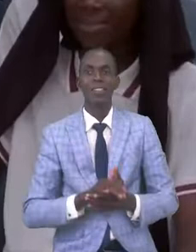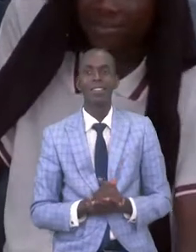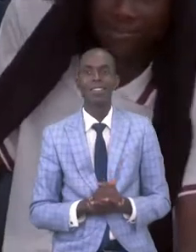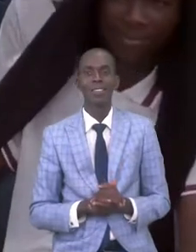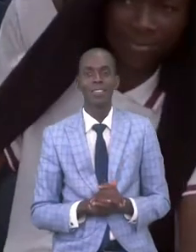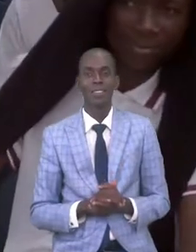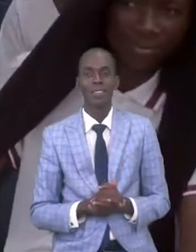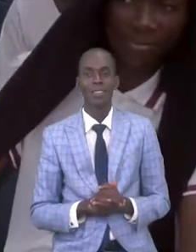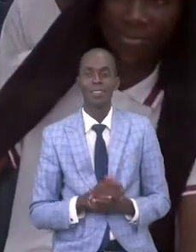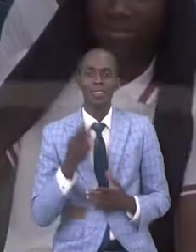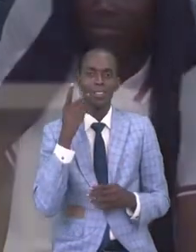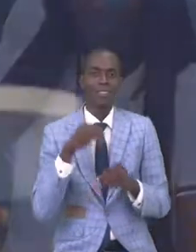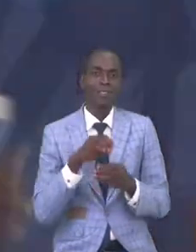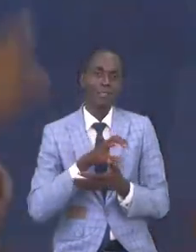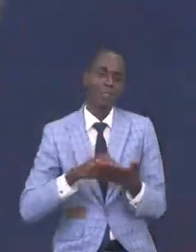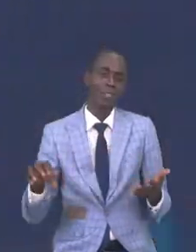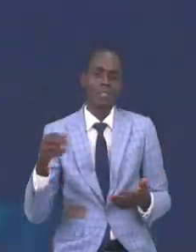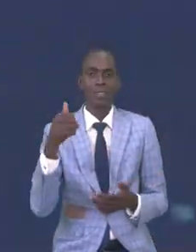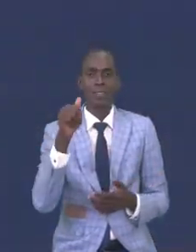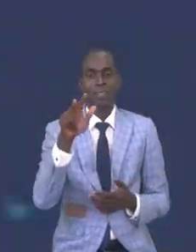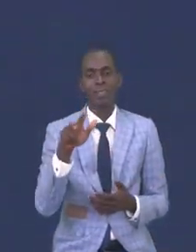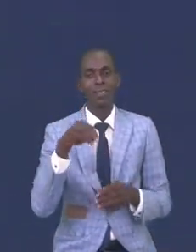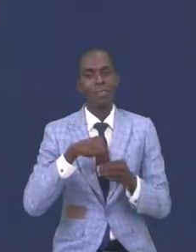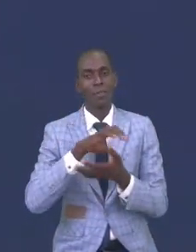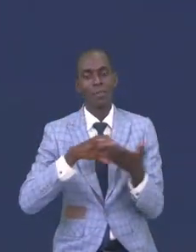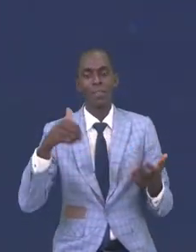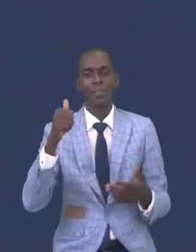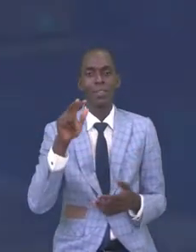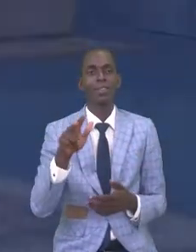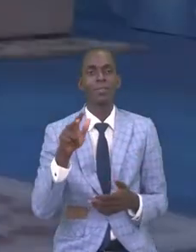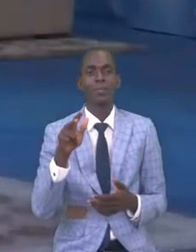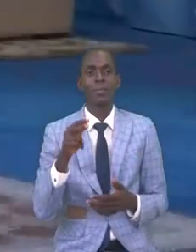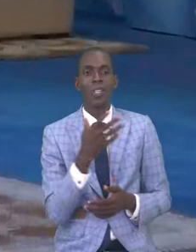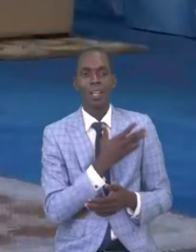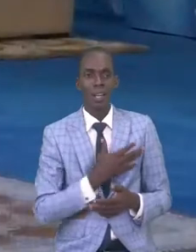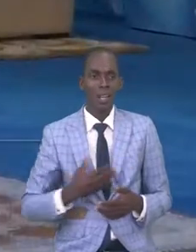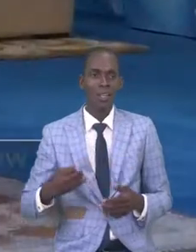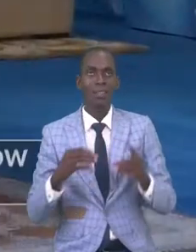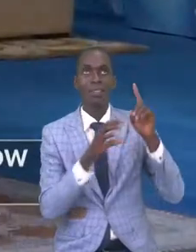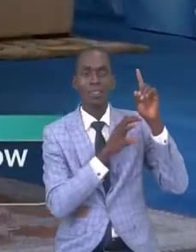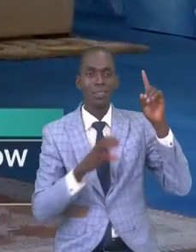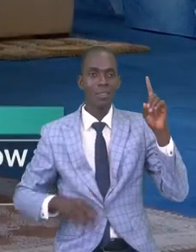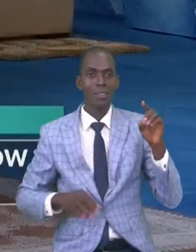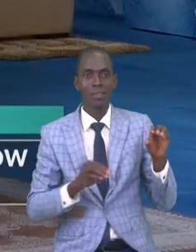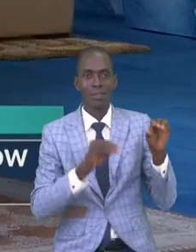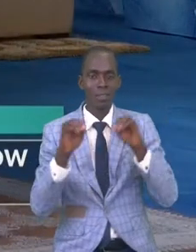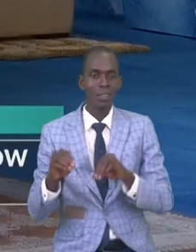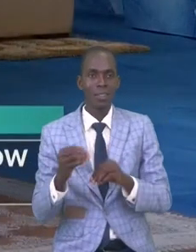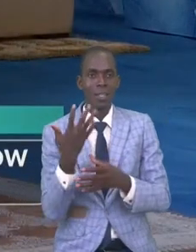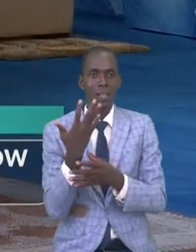Look at verse 13. In verse 13, and he laid his hands on